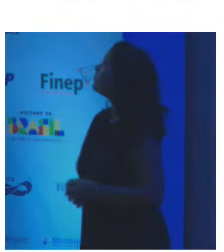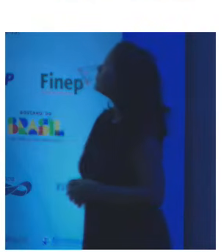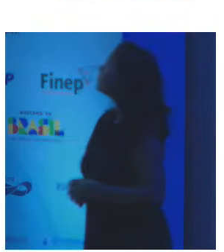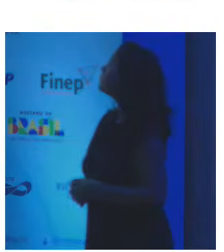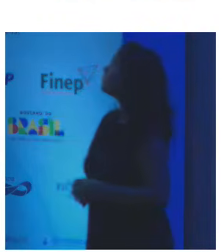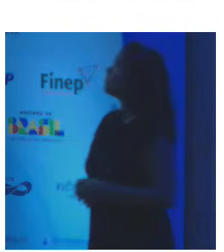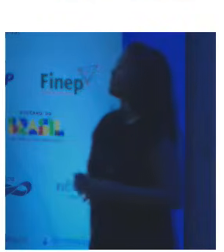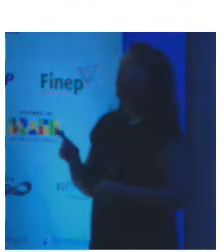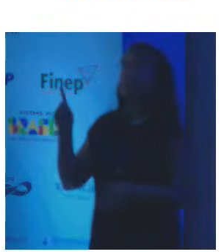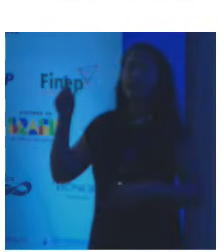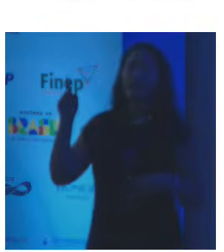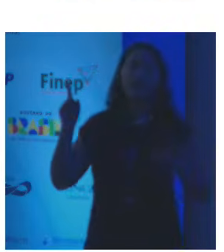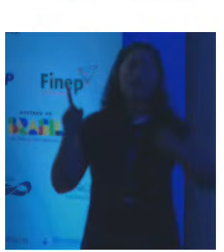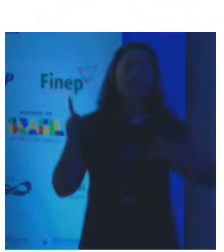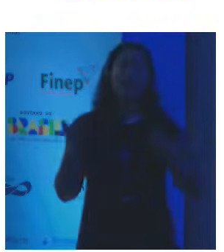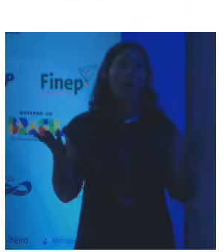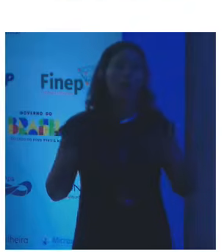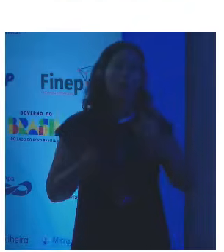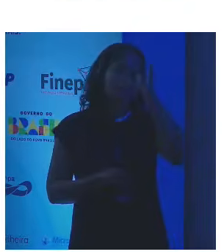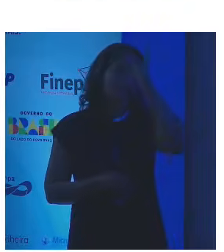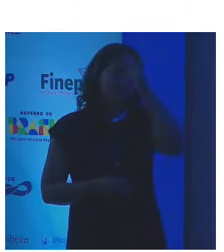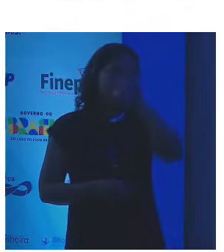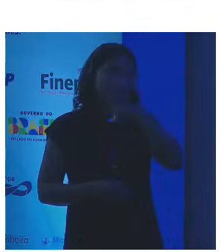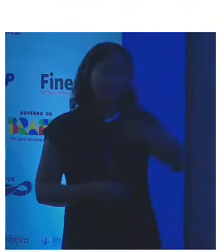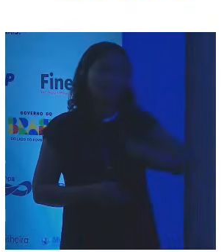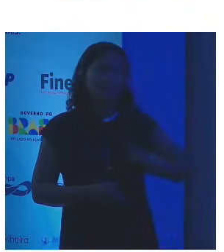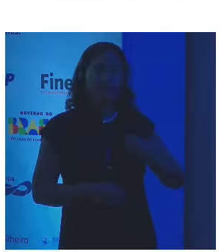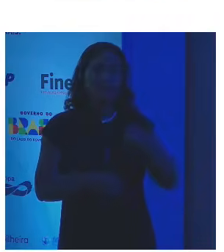a possibility to.